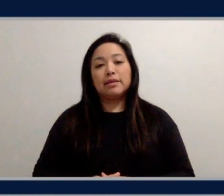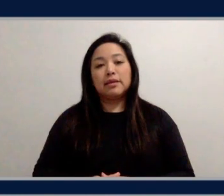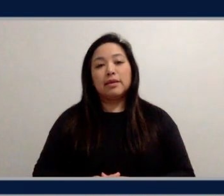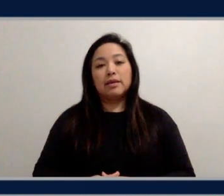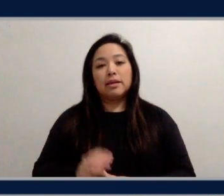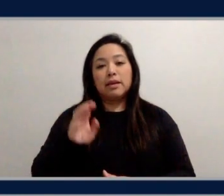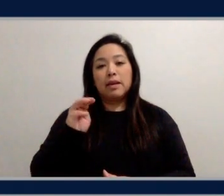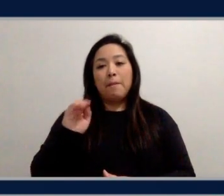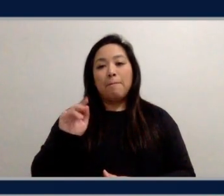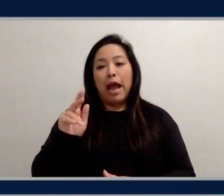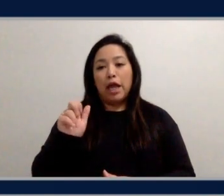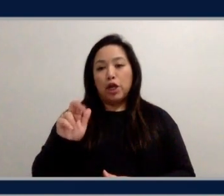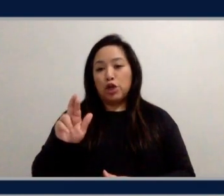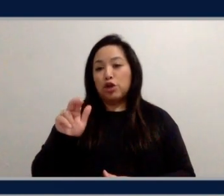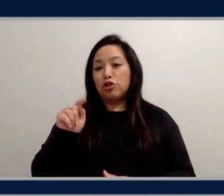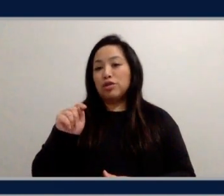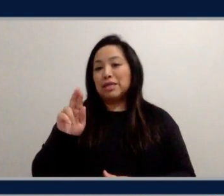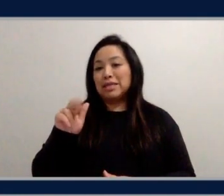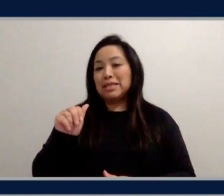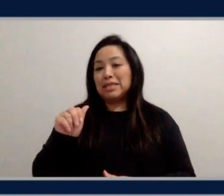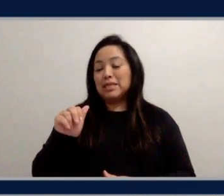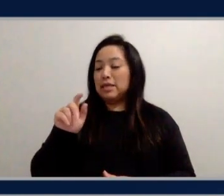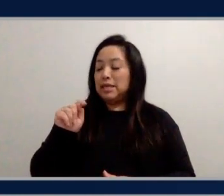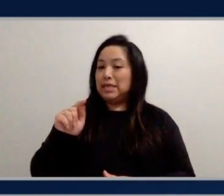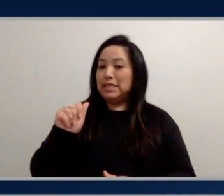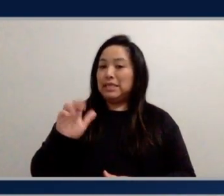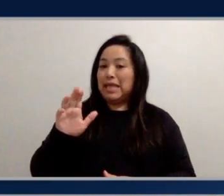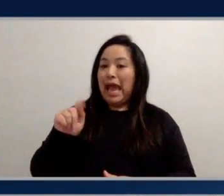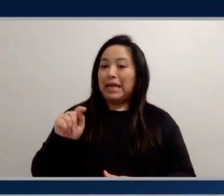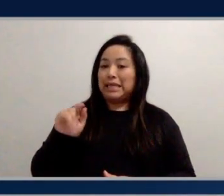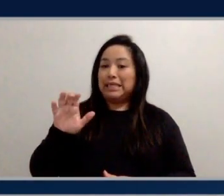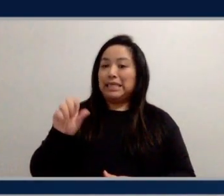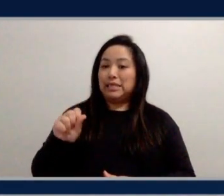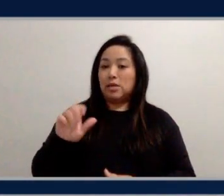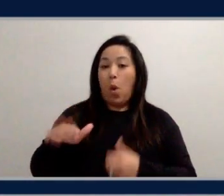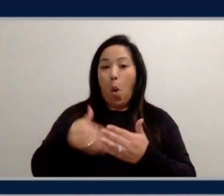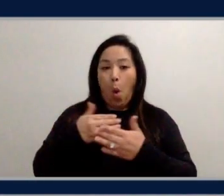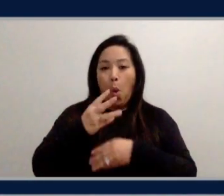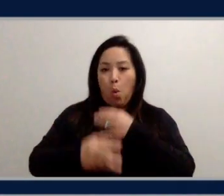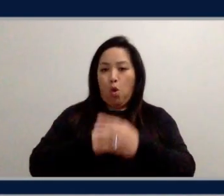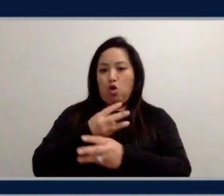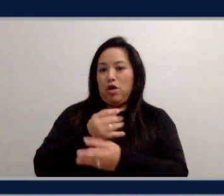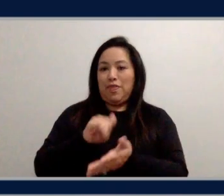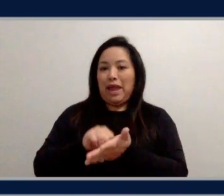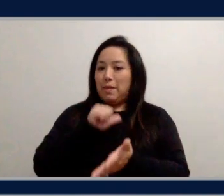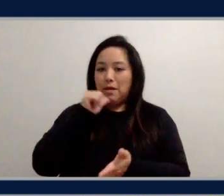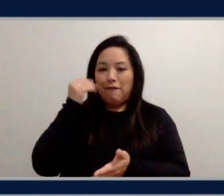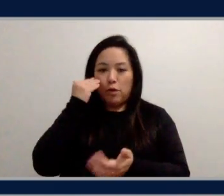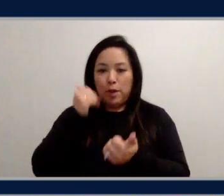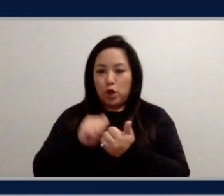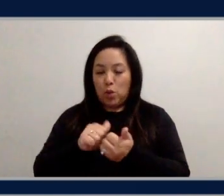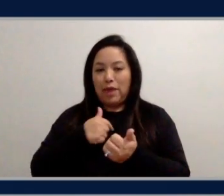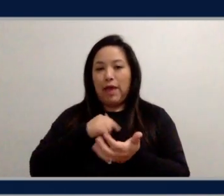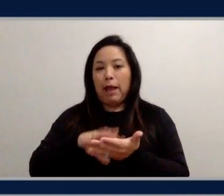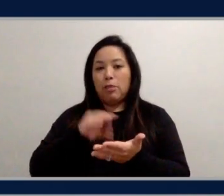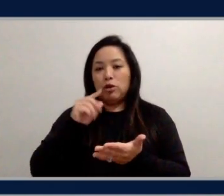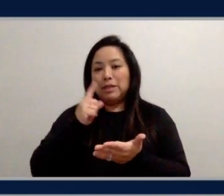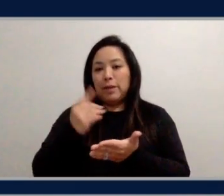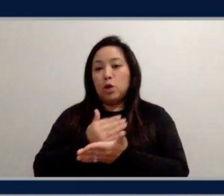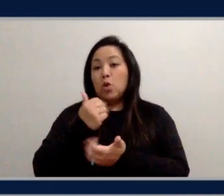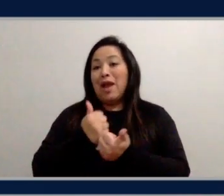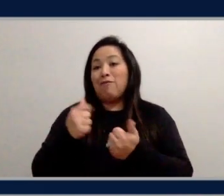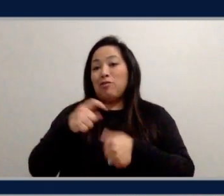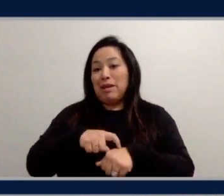tactics. This is a whole world of security that I was unfamiliar with. And Shakar, I learn something new from you every time I talk. Okay,